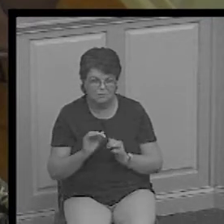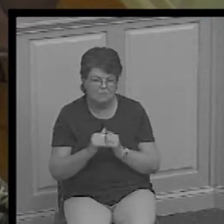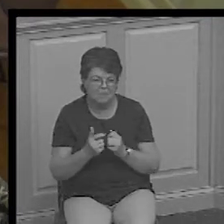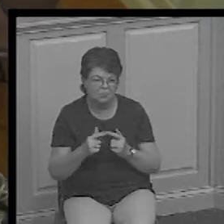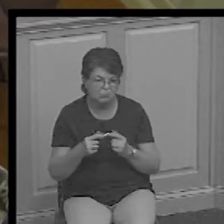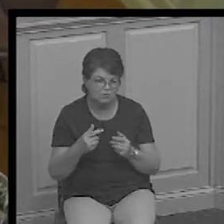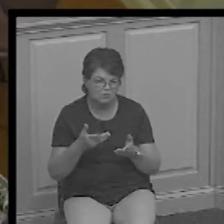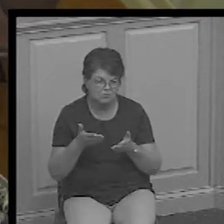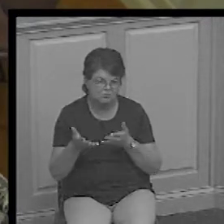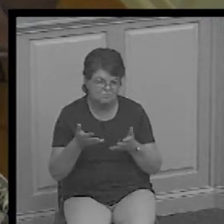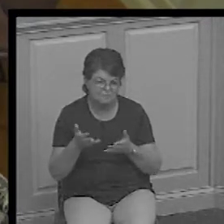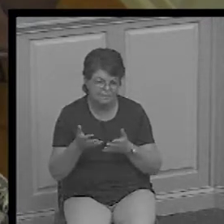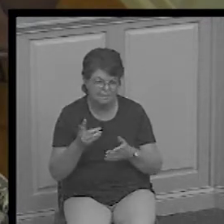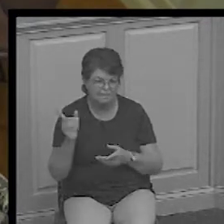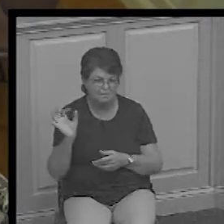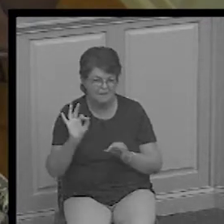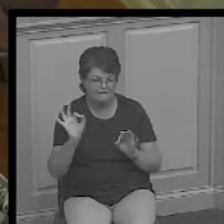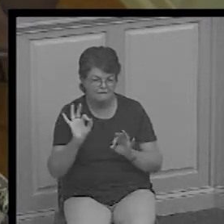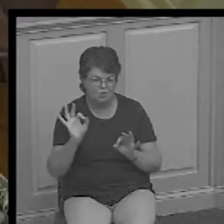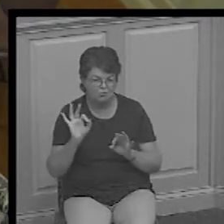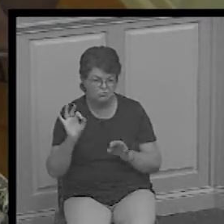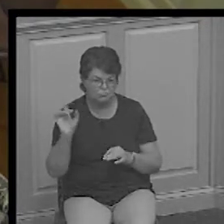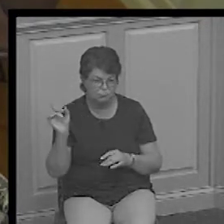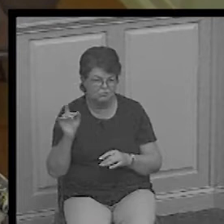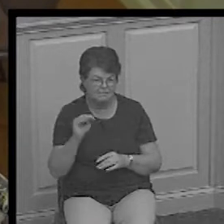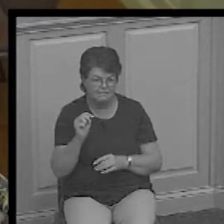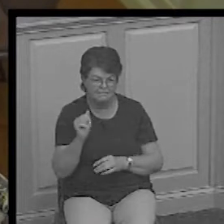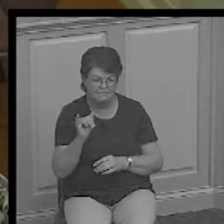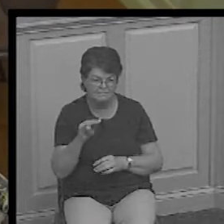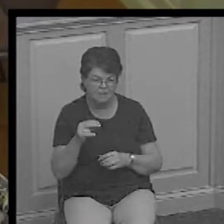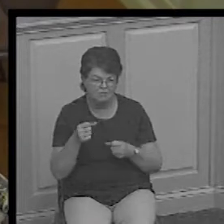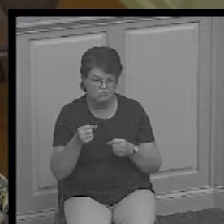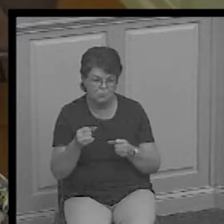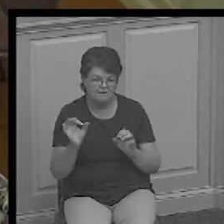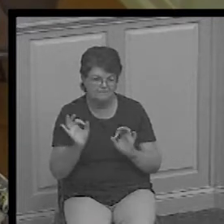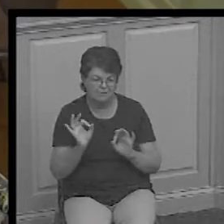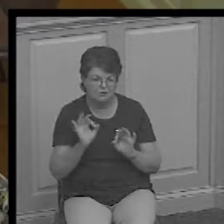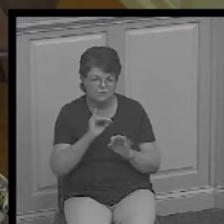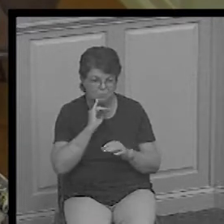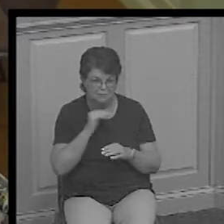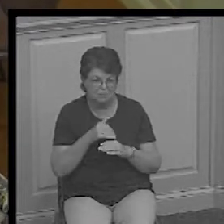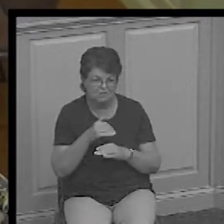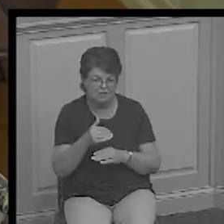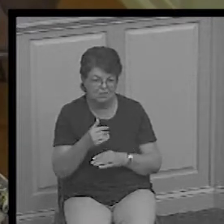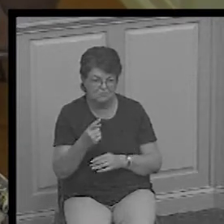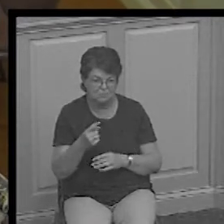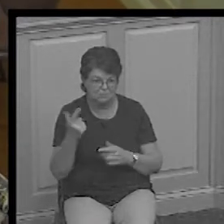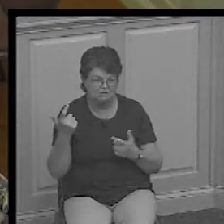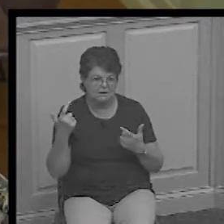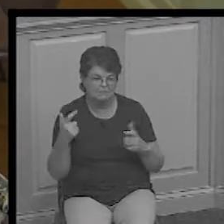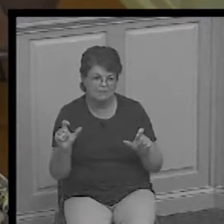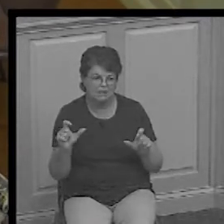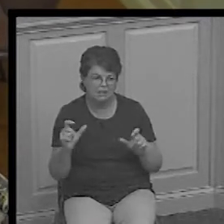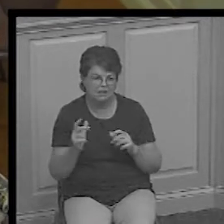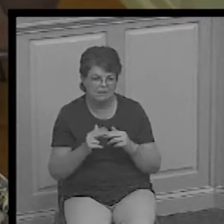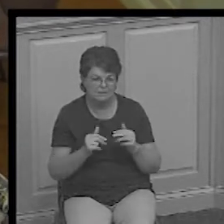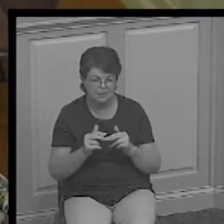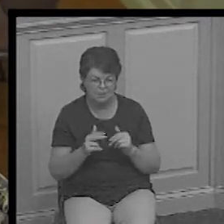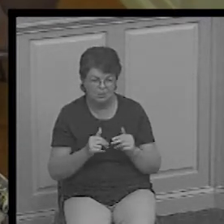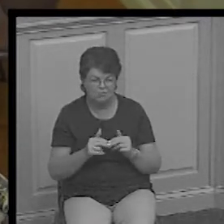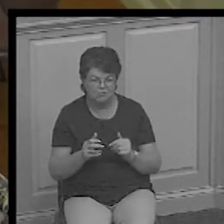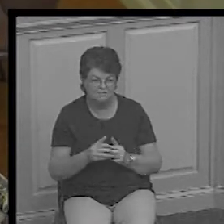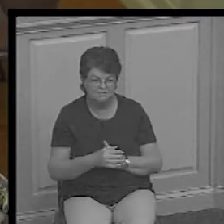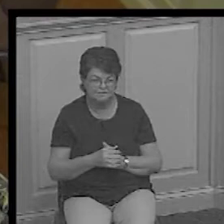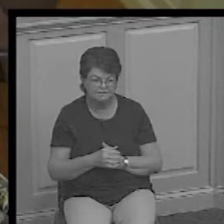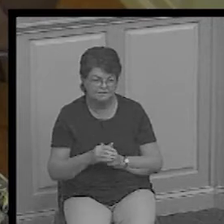Main Street Furniture is gonna be the next challenge. Correct. Yeah. It's a big building. And And we, A little bit